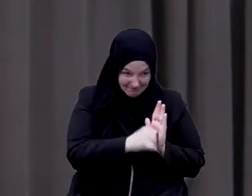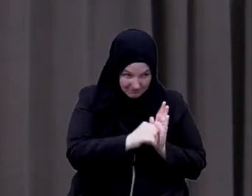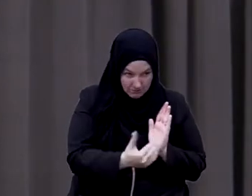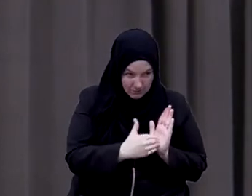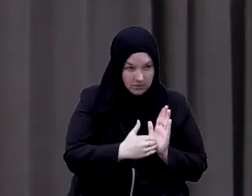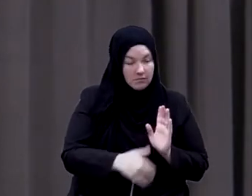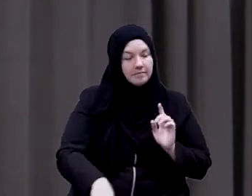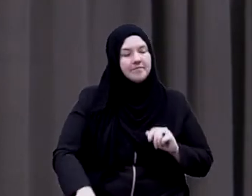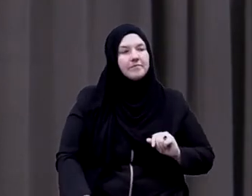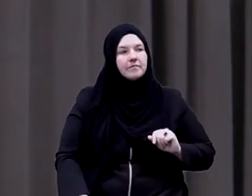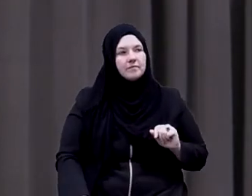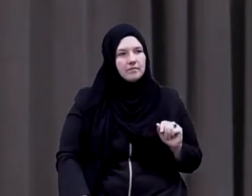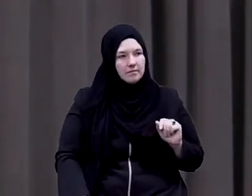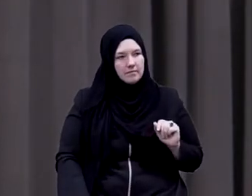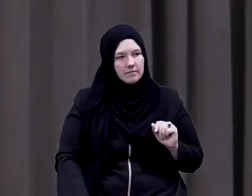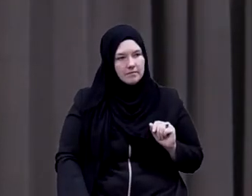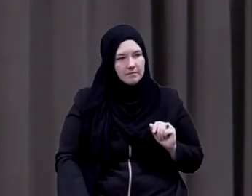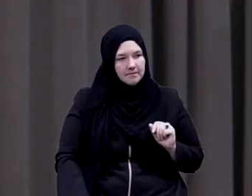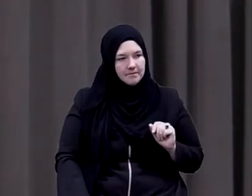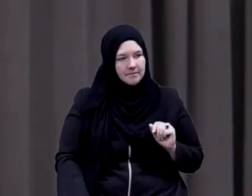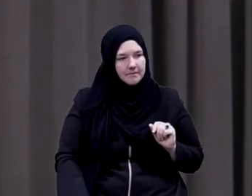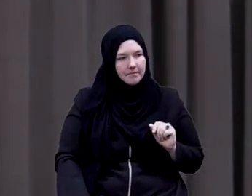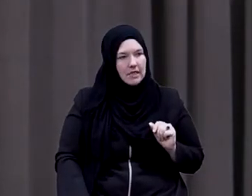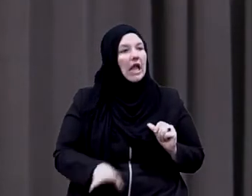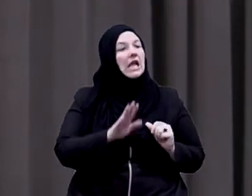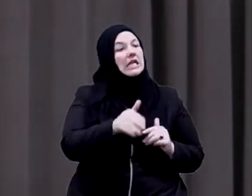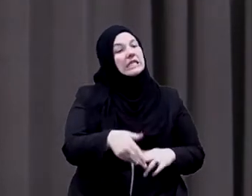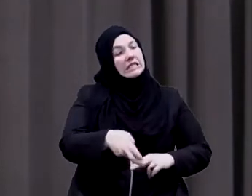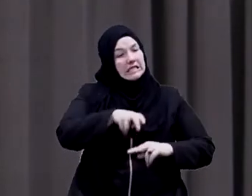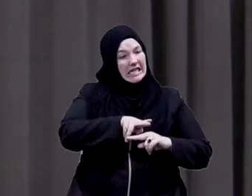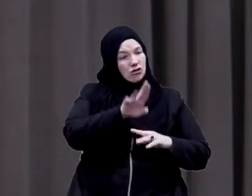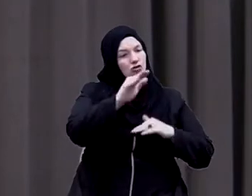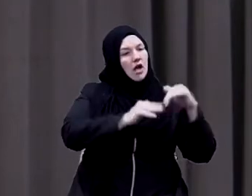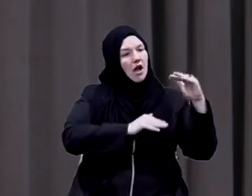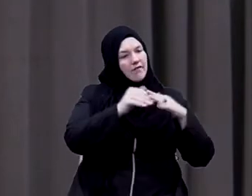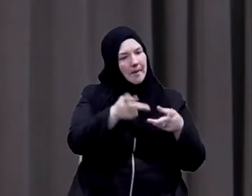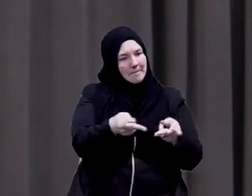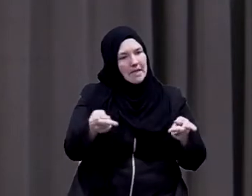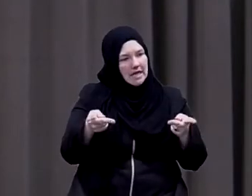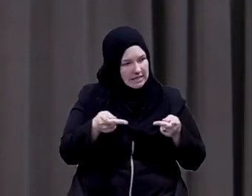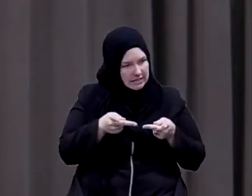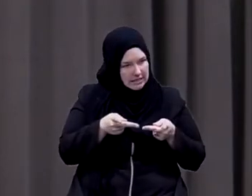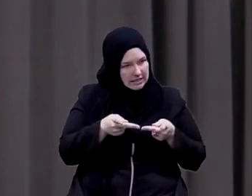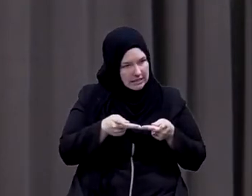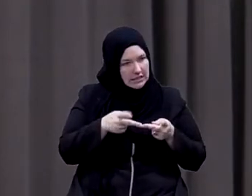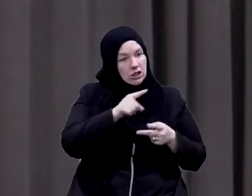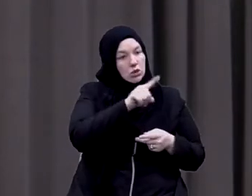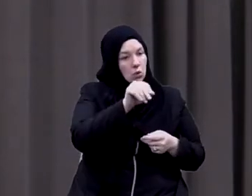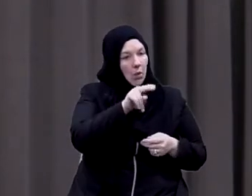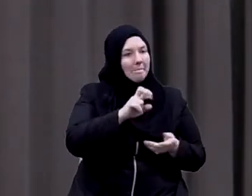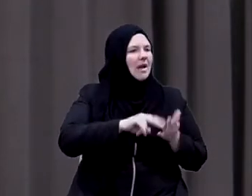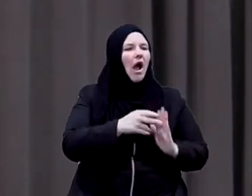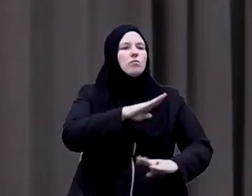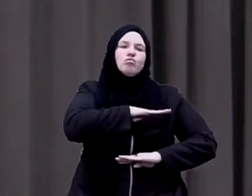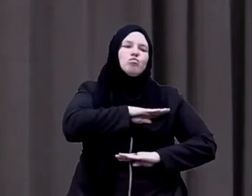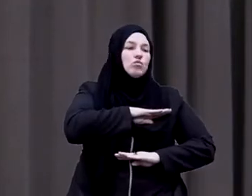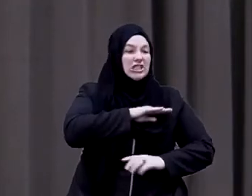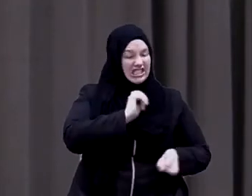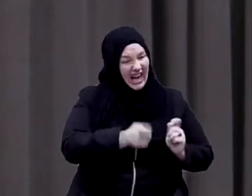We should look at sitting in our comfort zone like children who want to